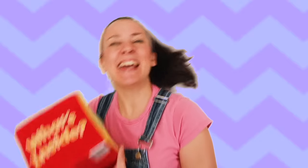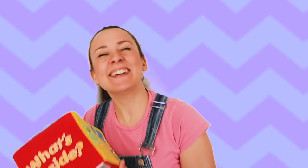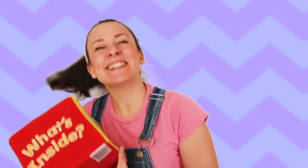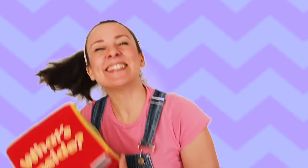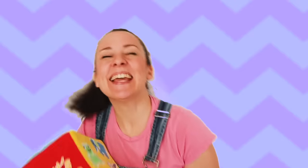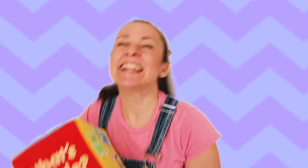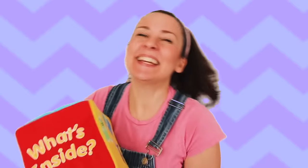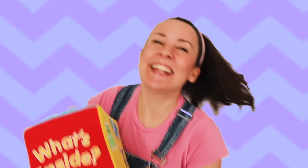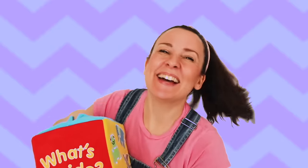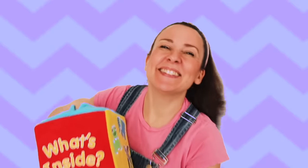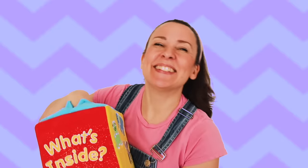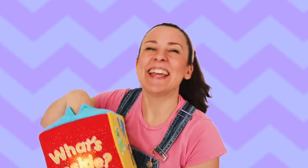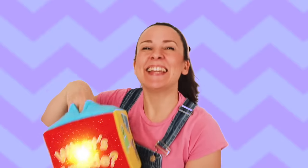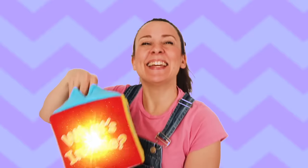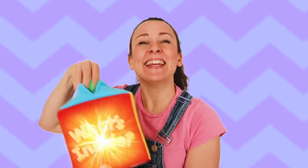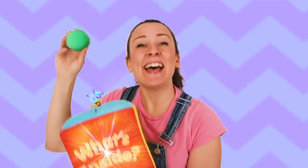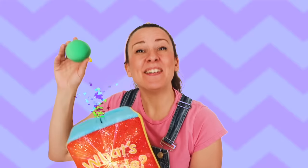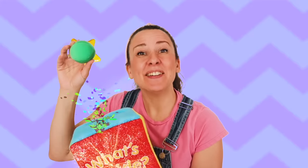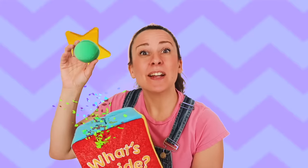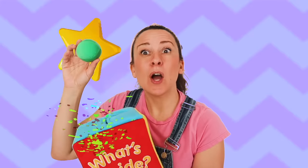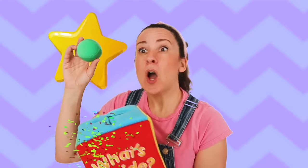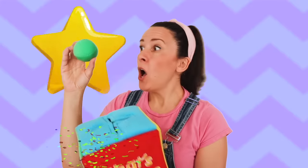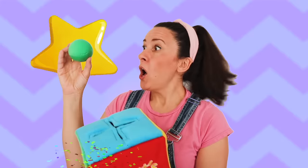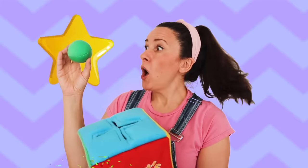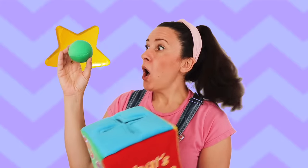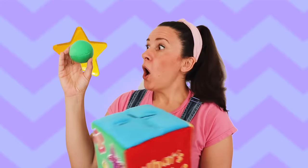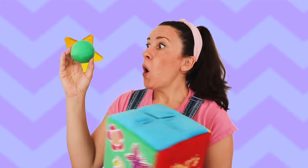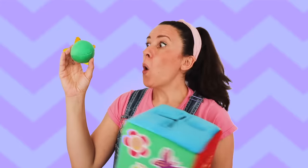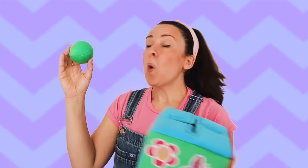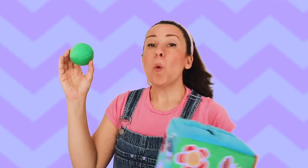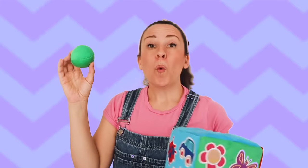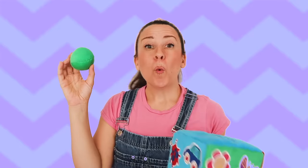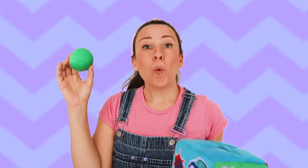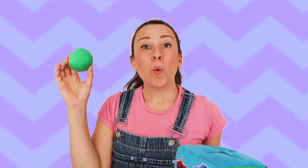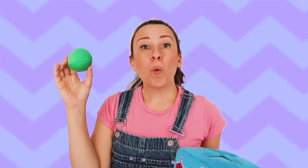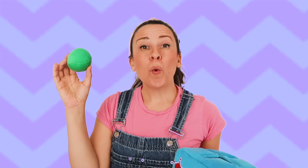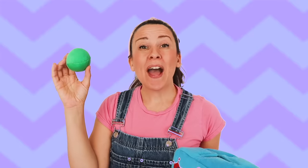Take it out, take it out, take it out.